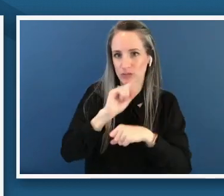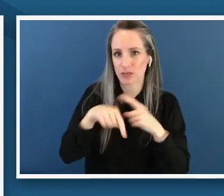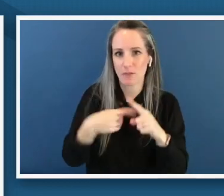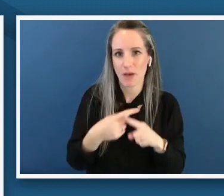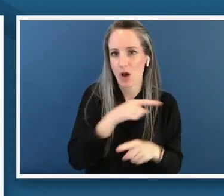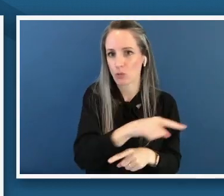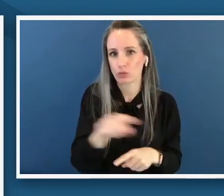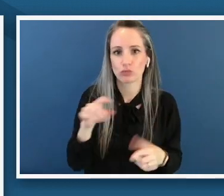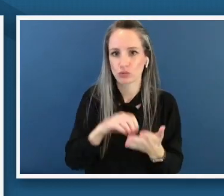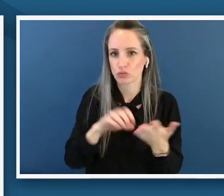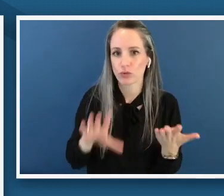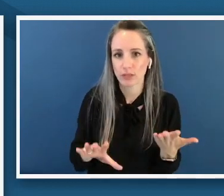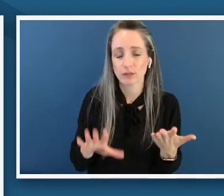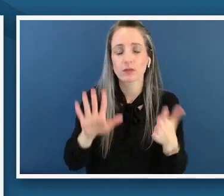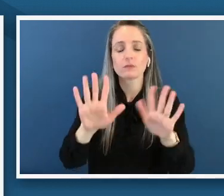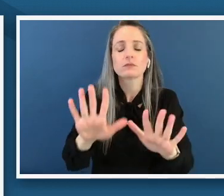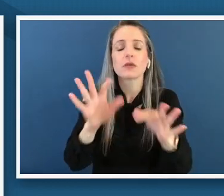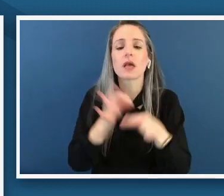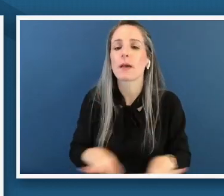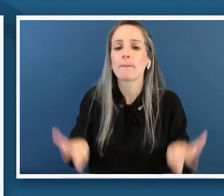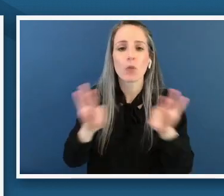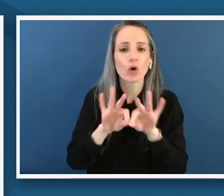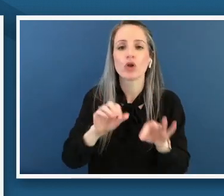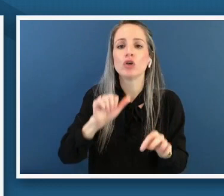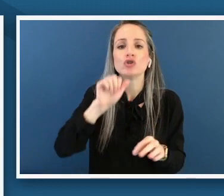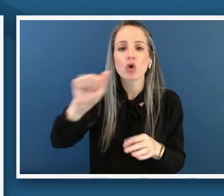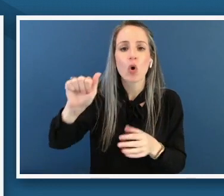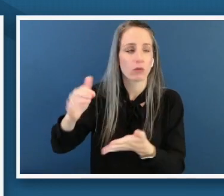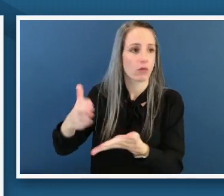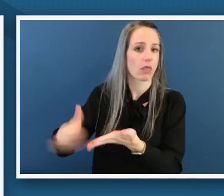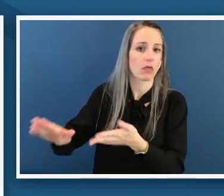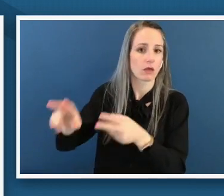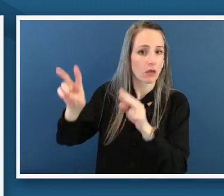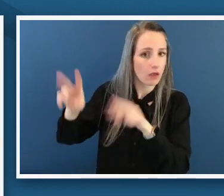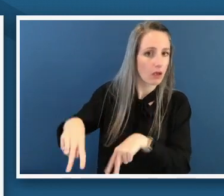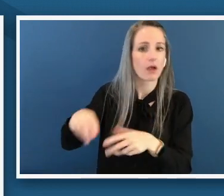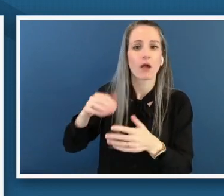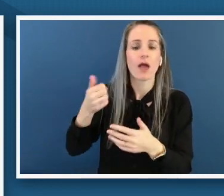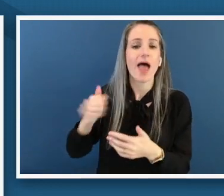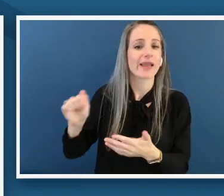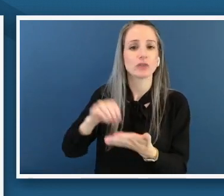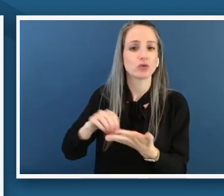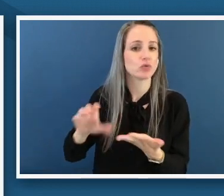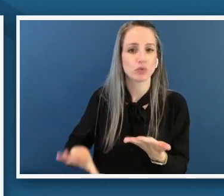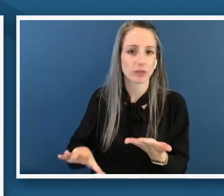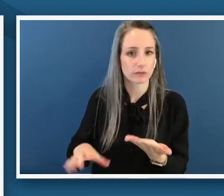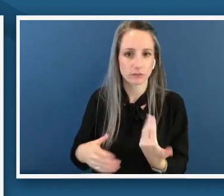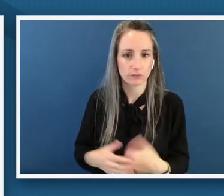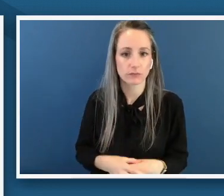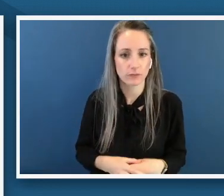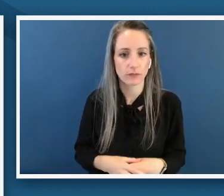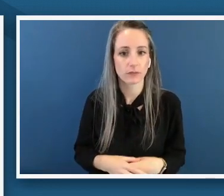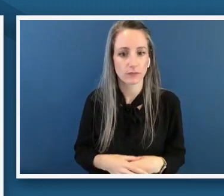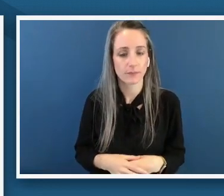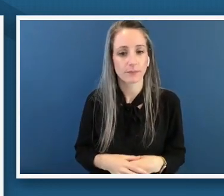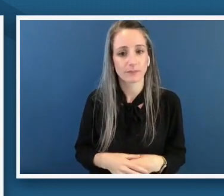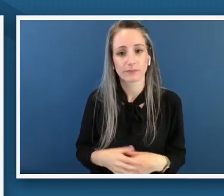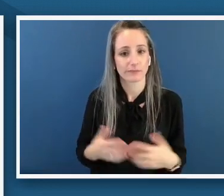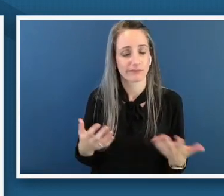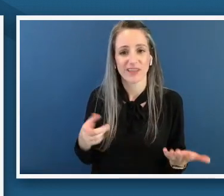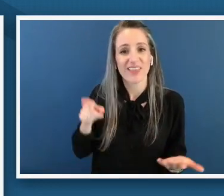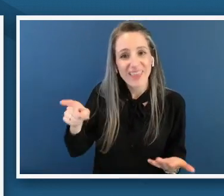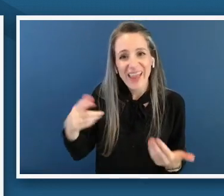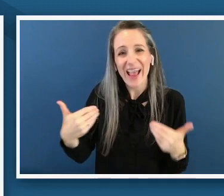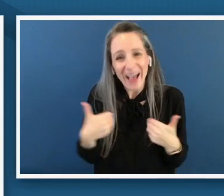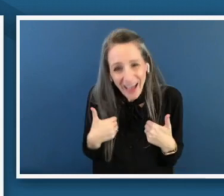important. Don't count any student out. Don't count any of them out, because they have it in them.